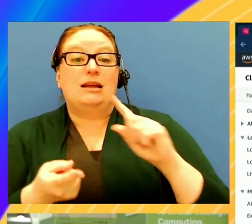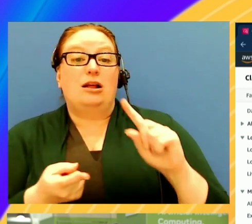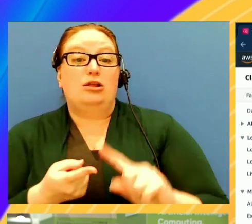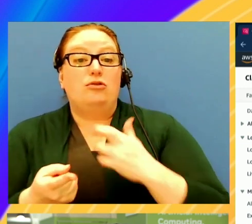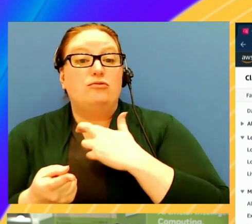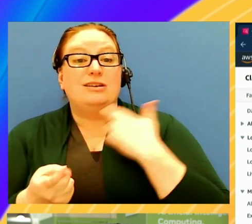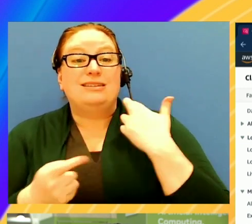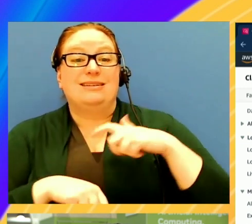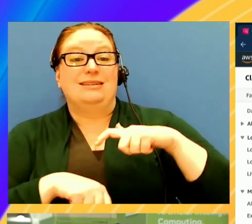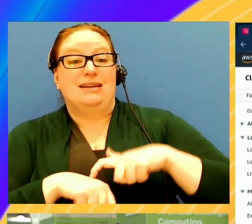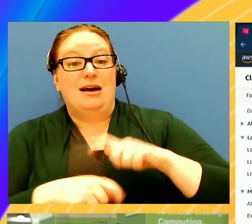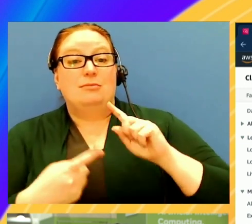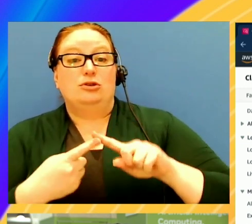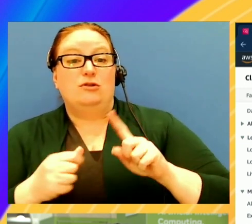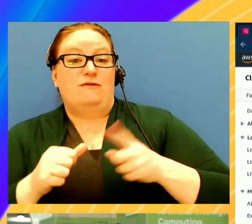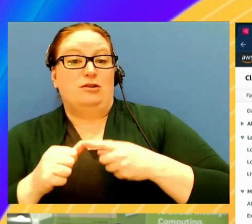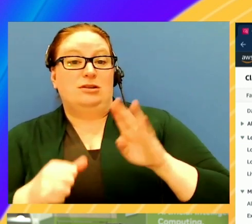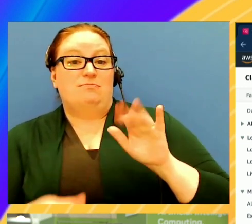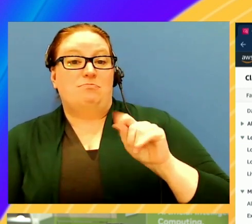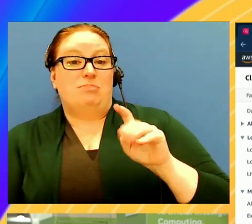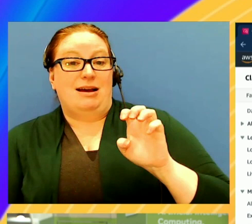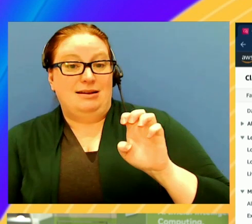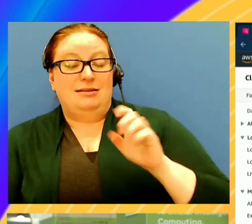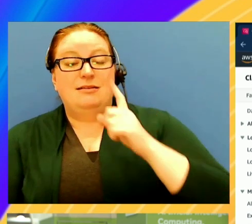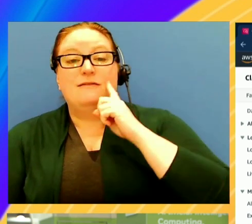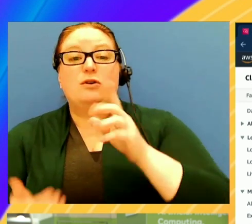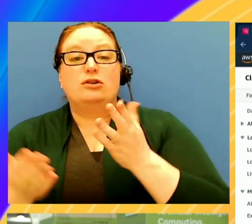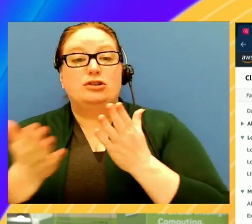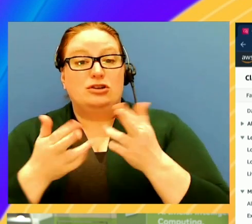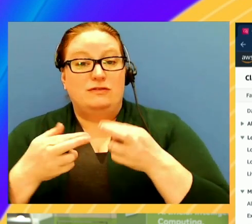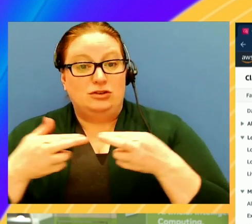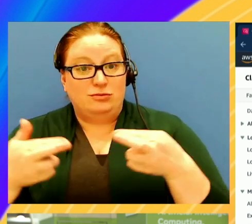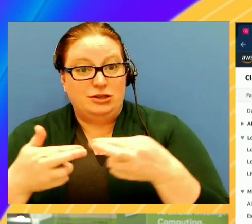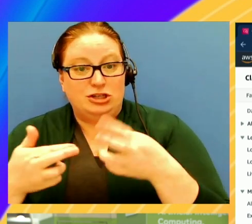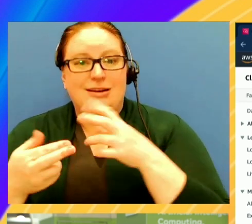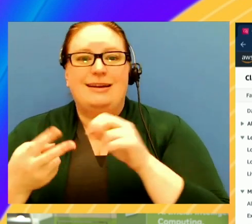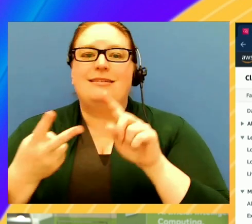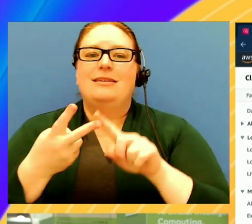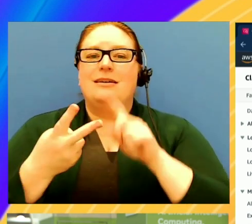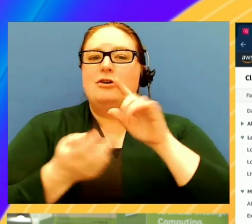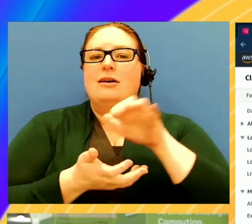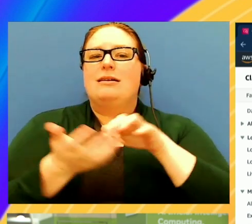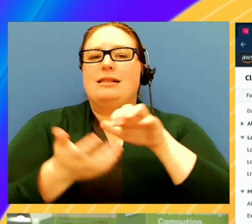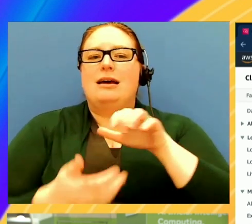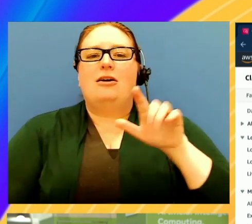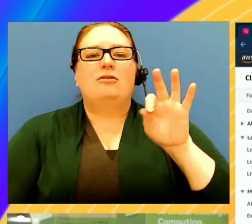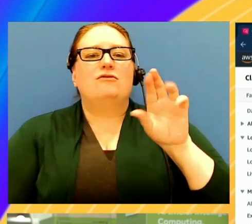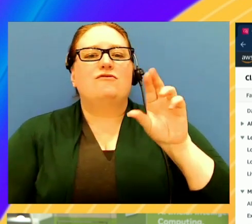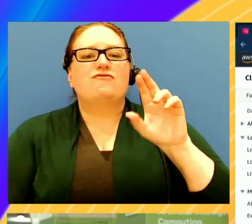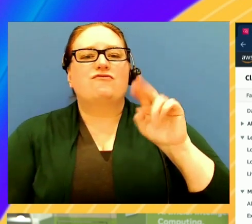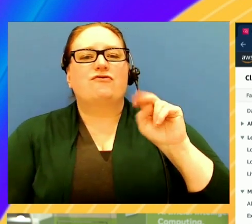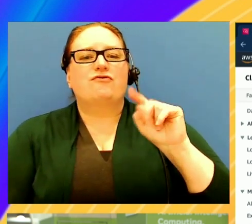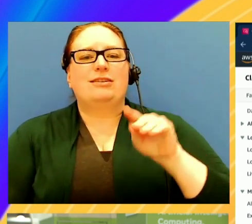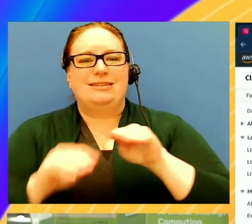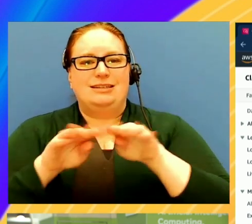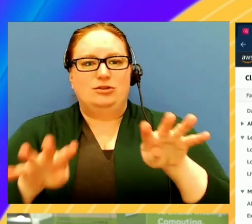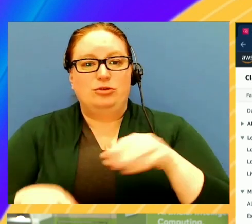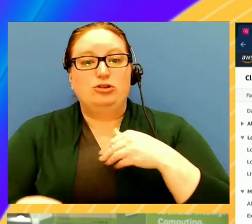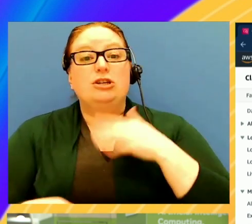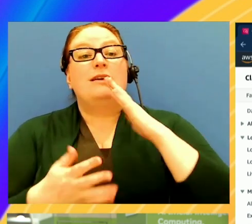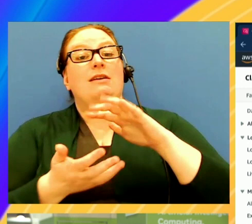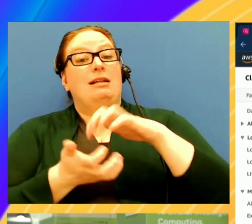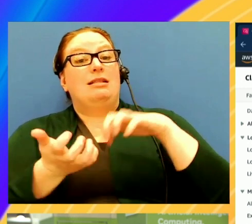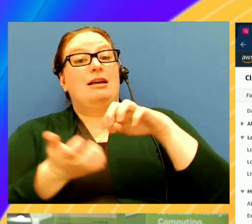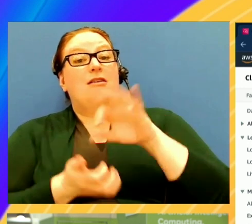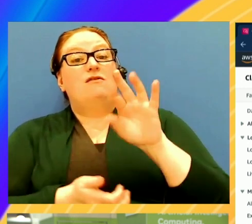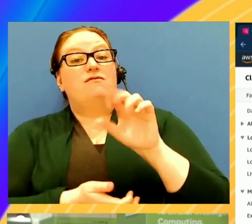first byte for a service region as well as for a CloudFront distribution too. So if I put a CloudFront distribution in